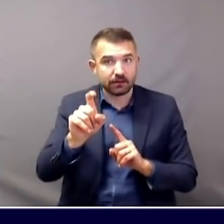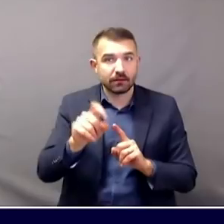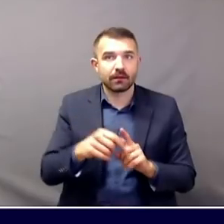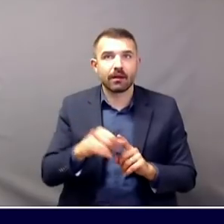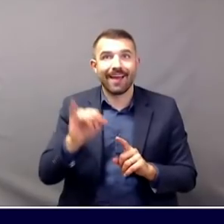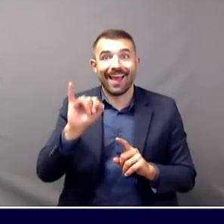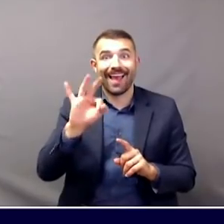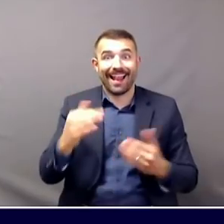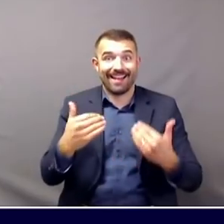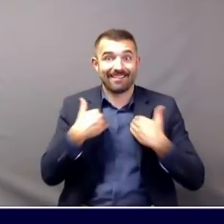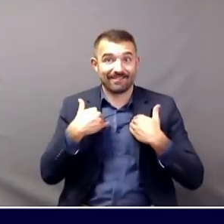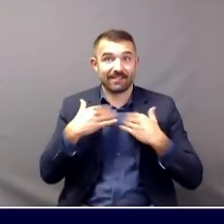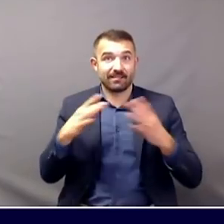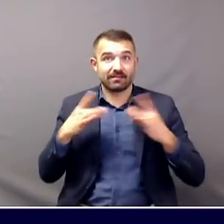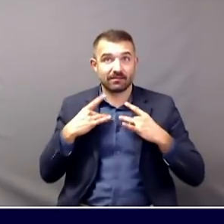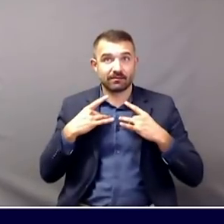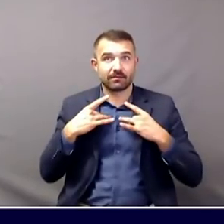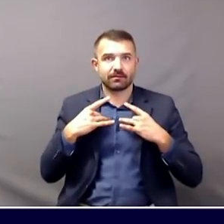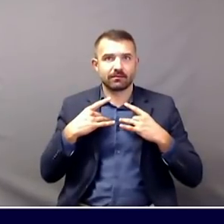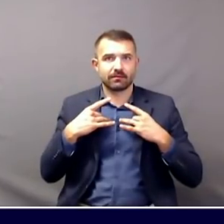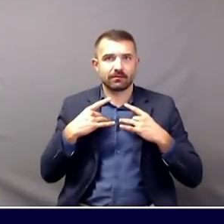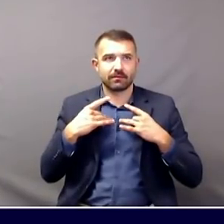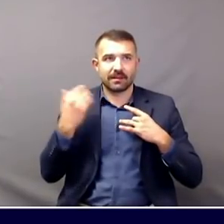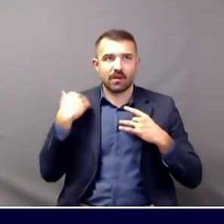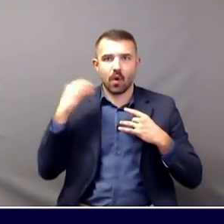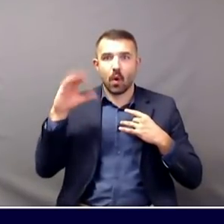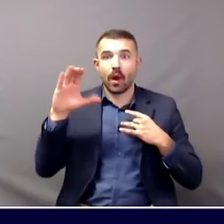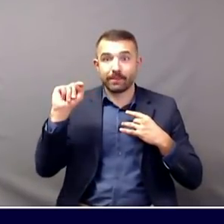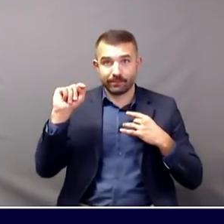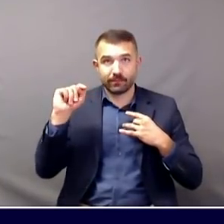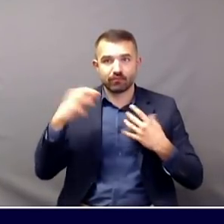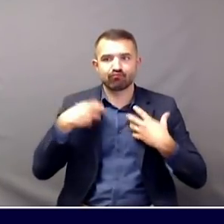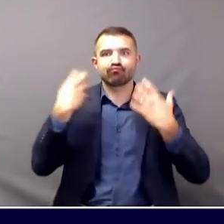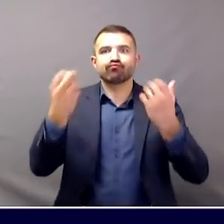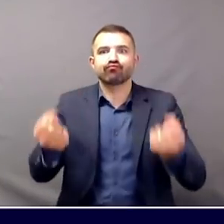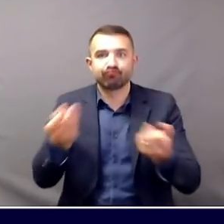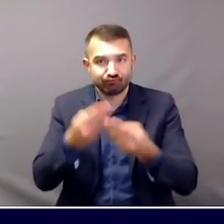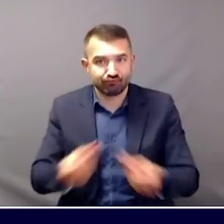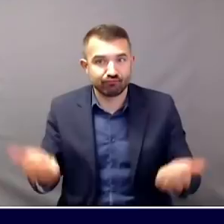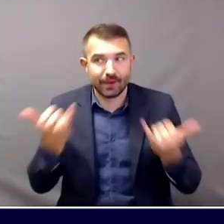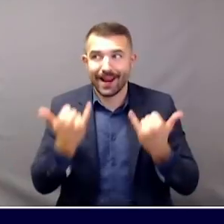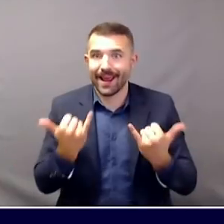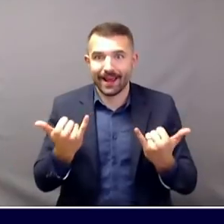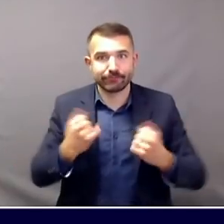could they be a carrier, and are they considered someone that we need to be careful